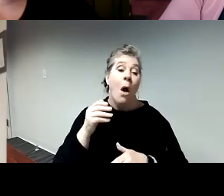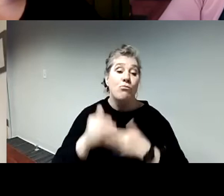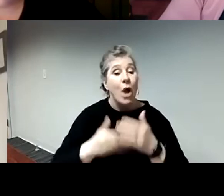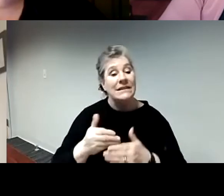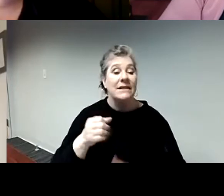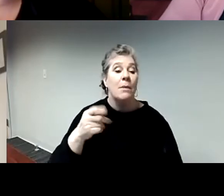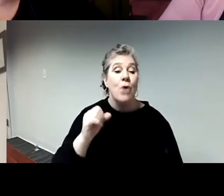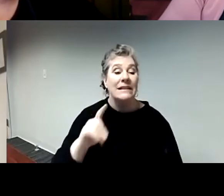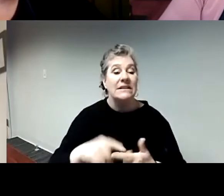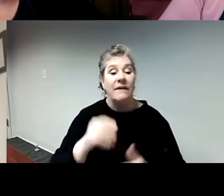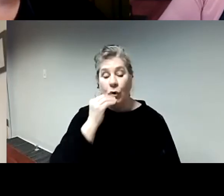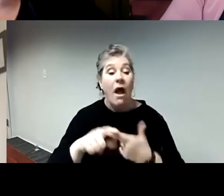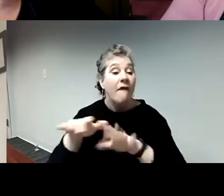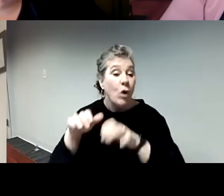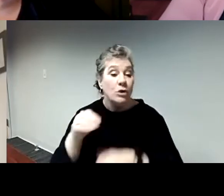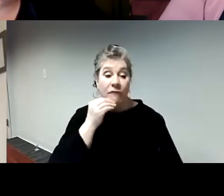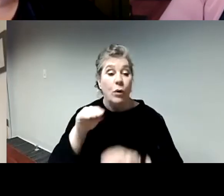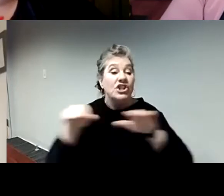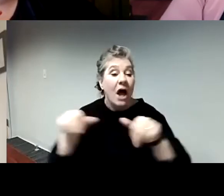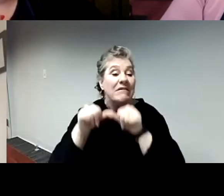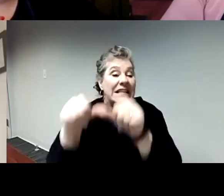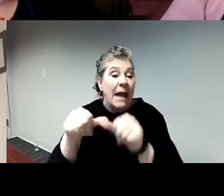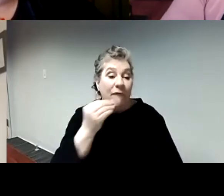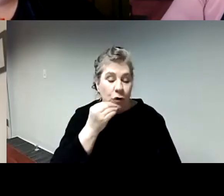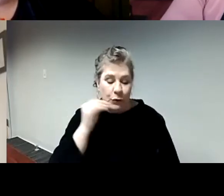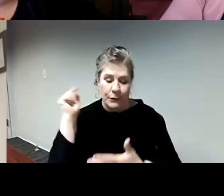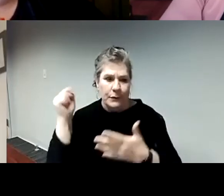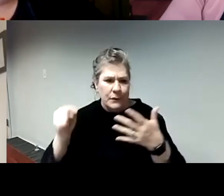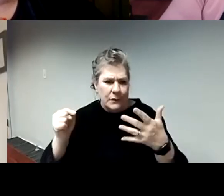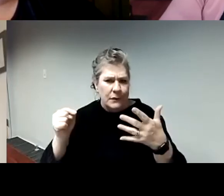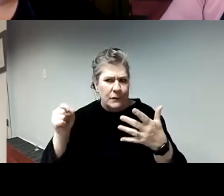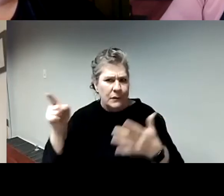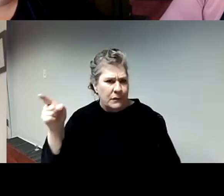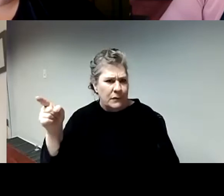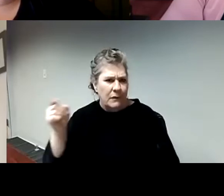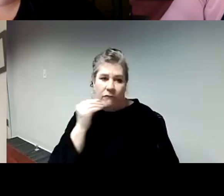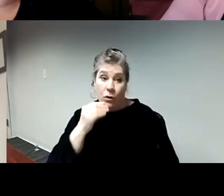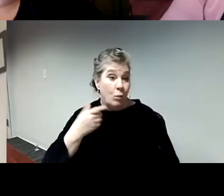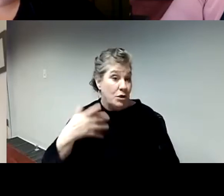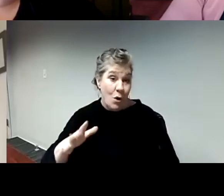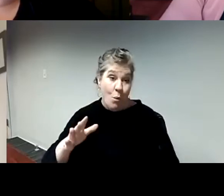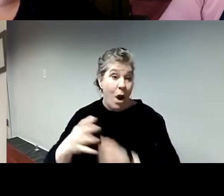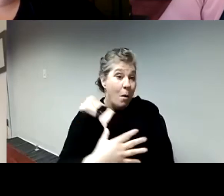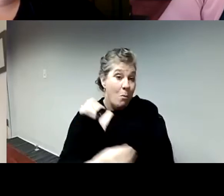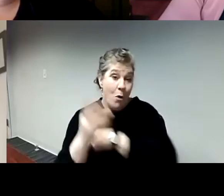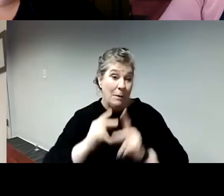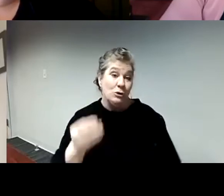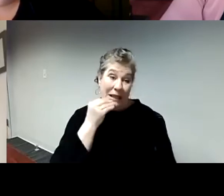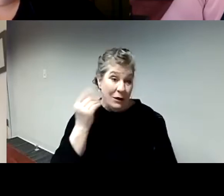of frozen foods, of shelf stable foods, foods that usually we don't want poor people eating